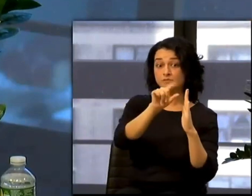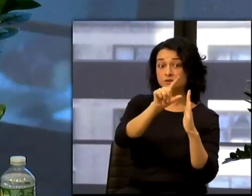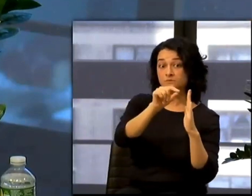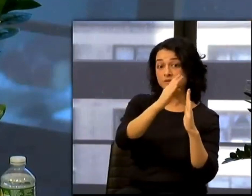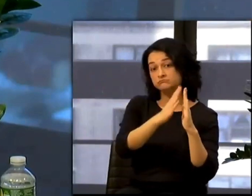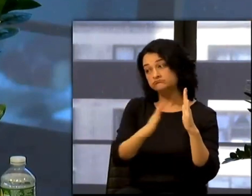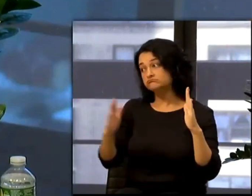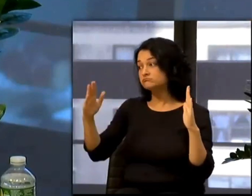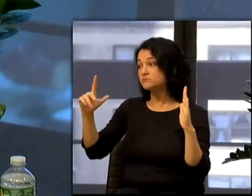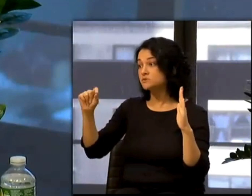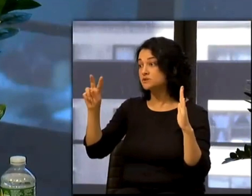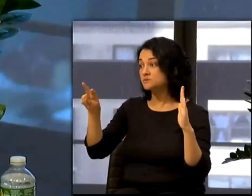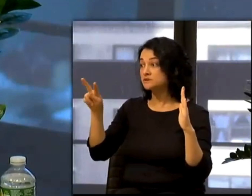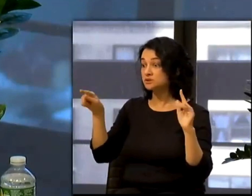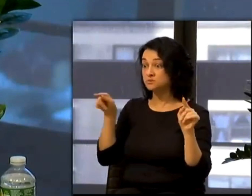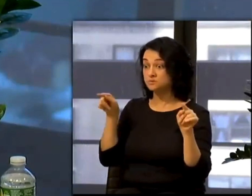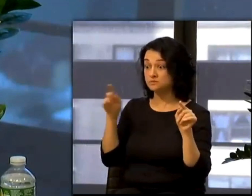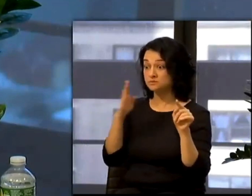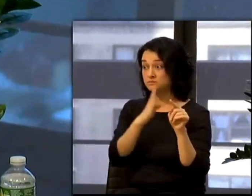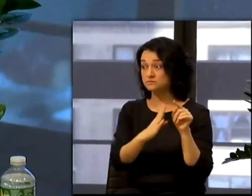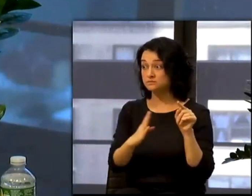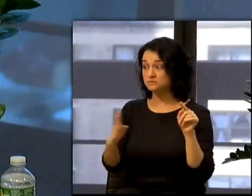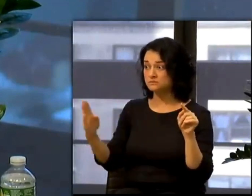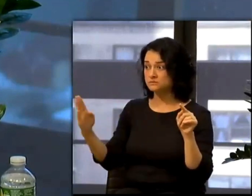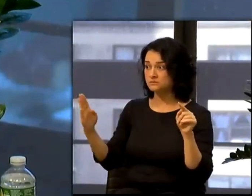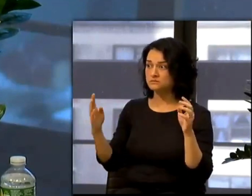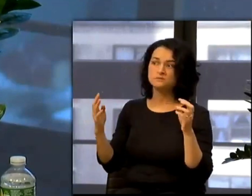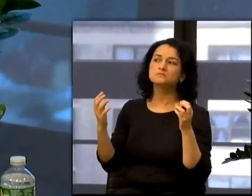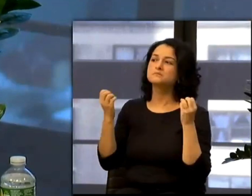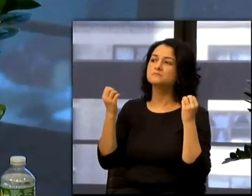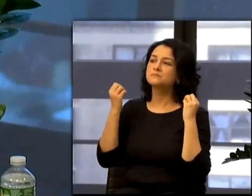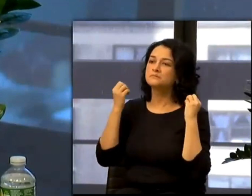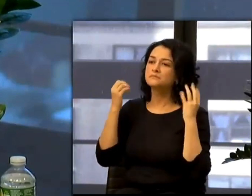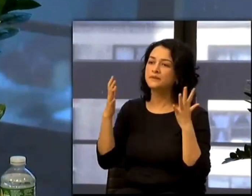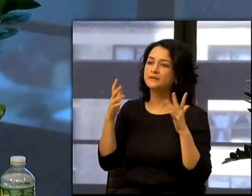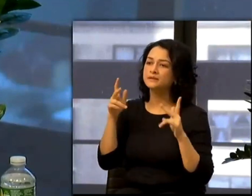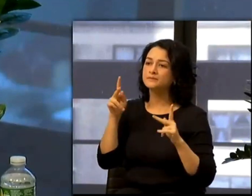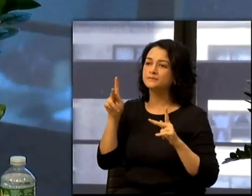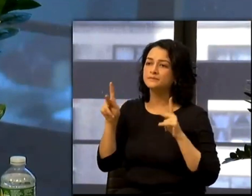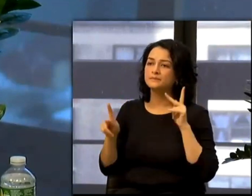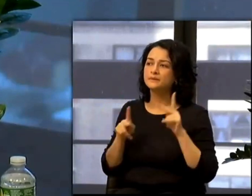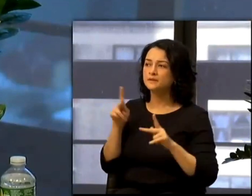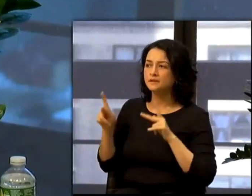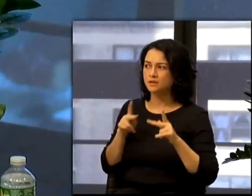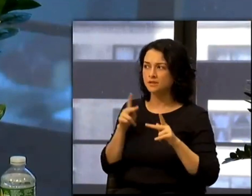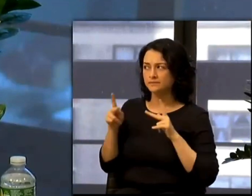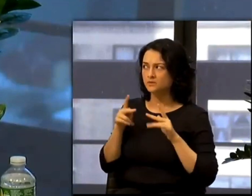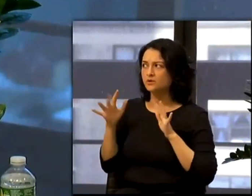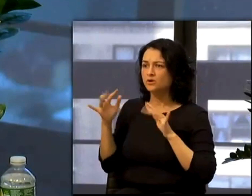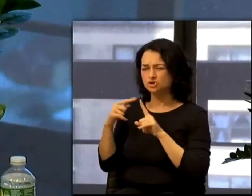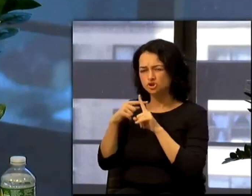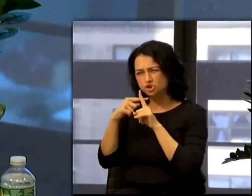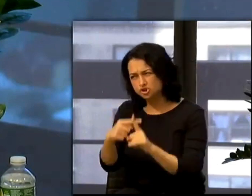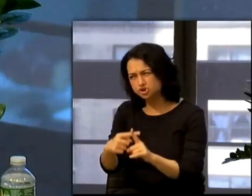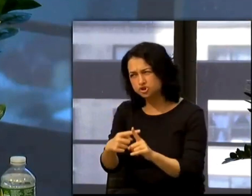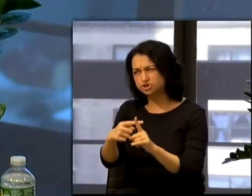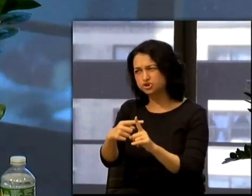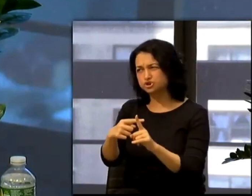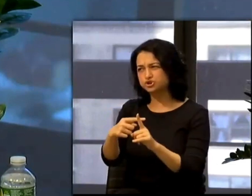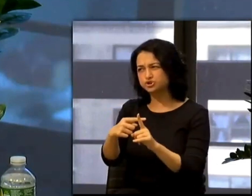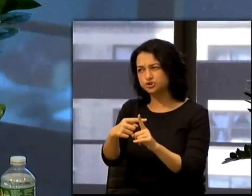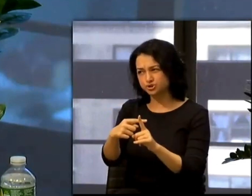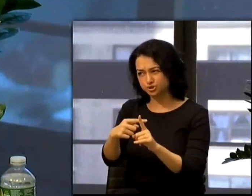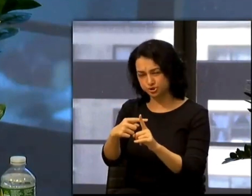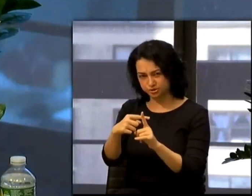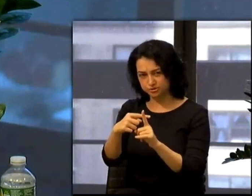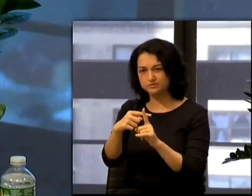above. And I think this was the most alarming to me, is that those who were 60 and above